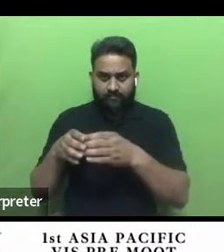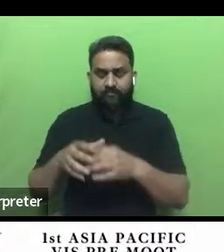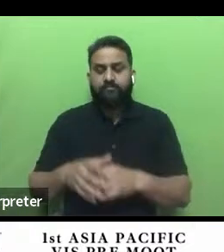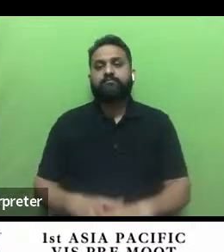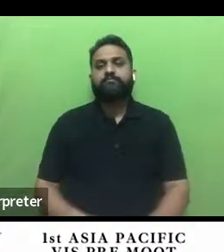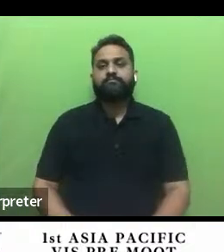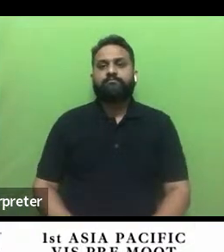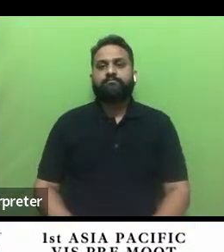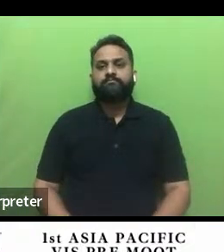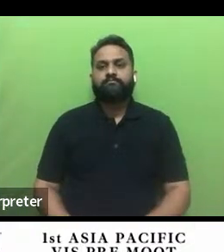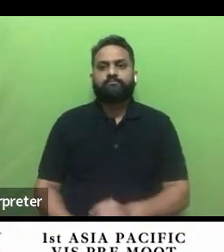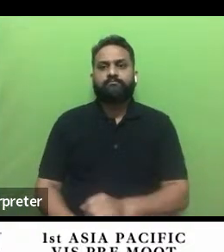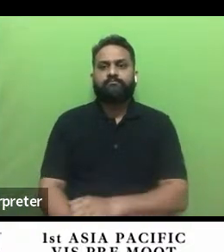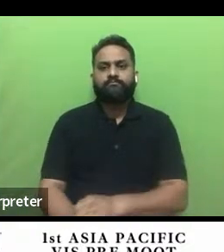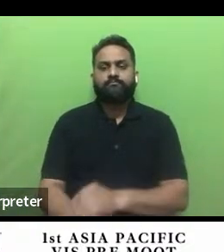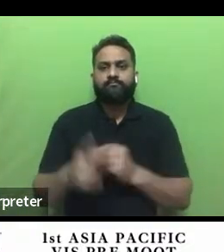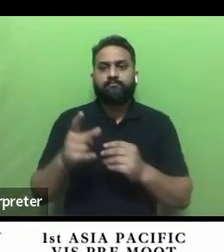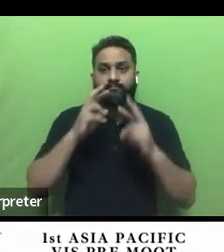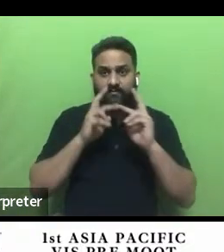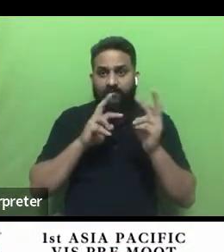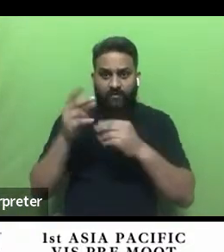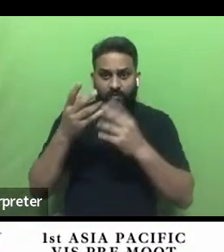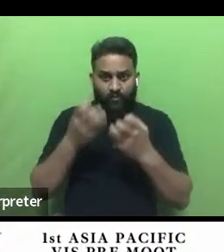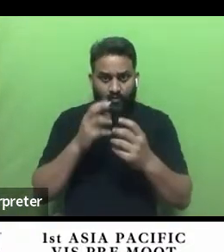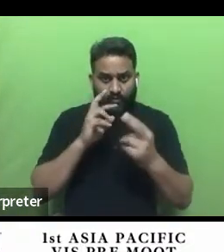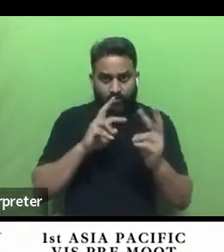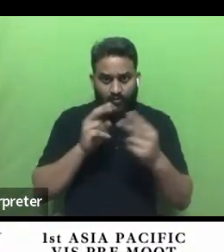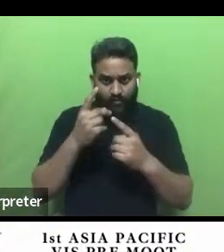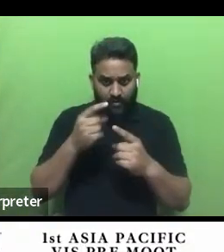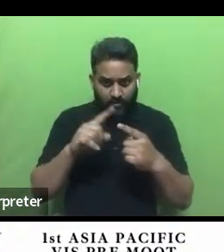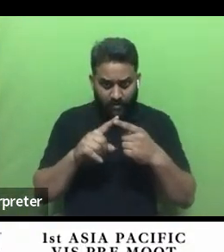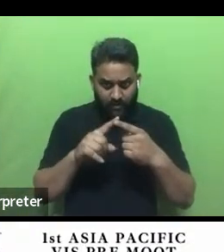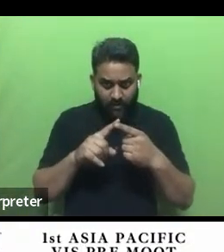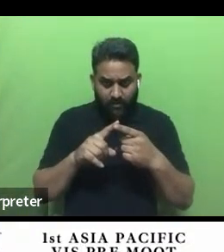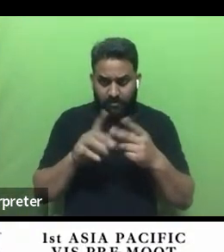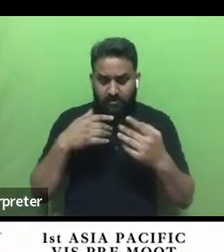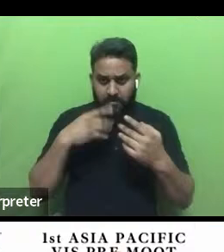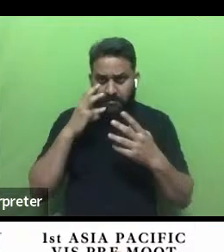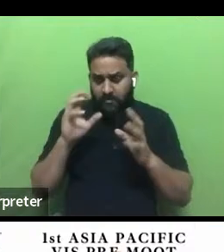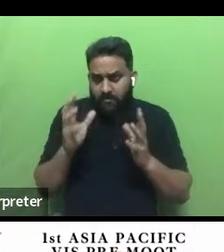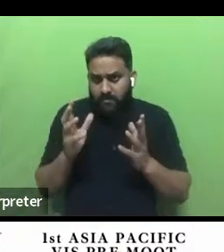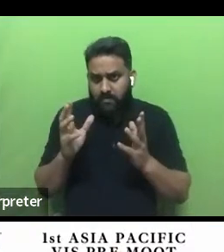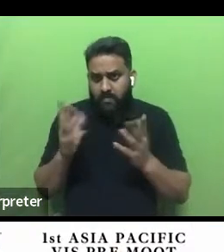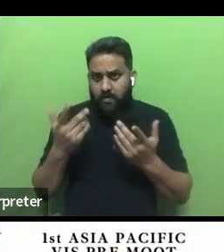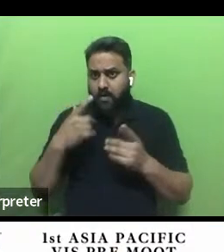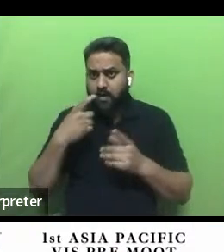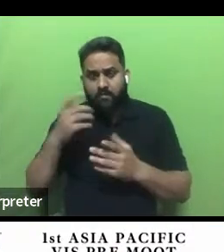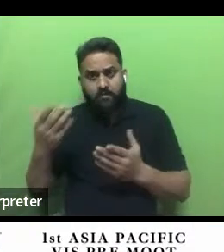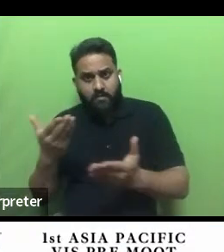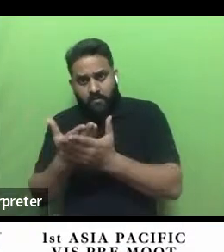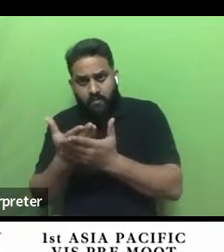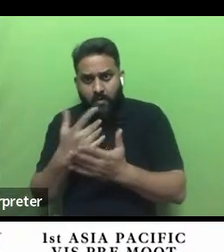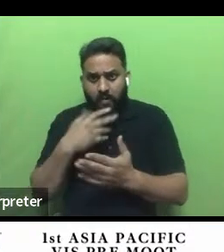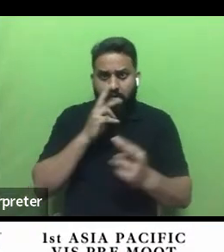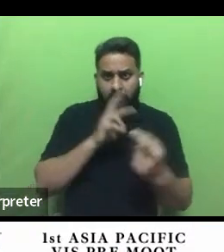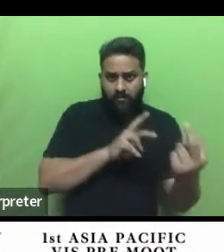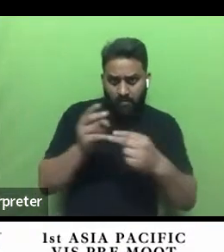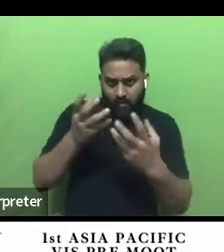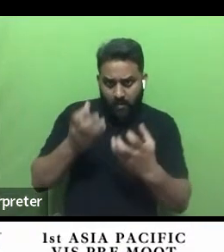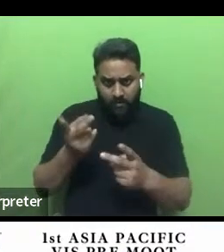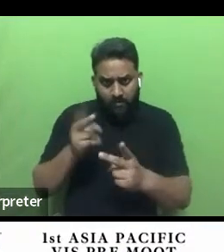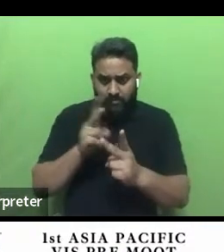Does the respondent go first on this, or is this, I can't remember, or is the claimant also